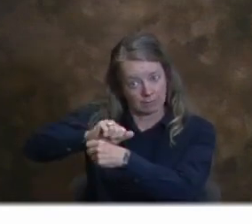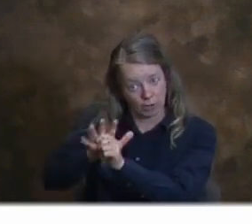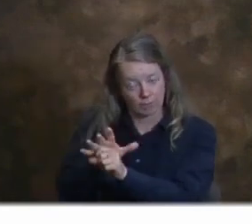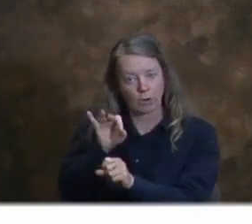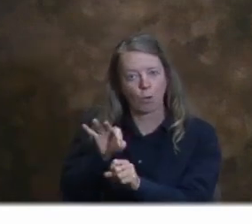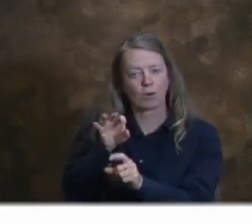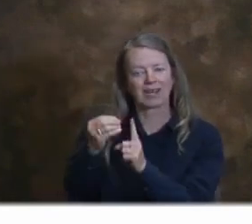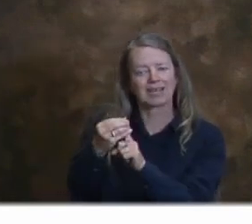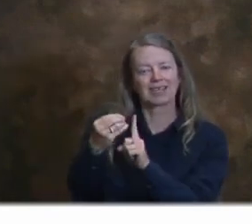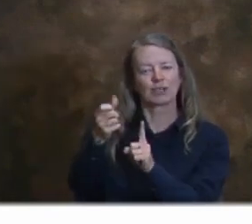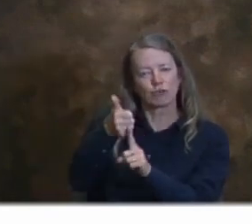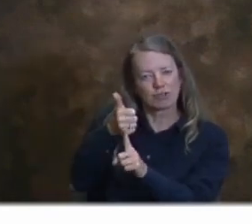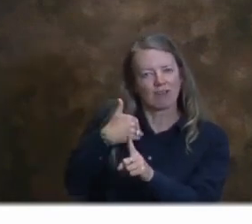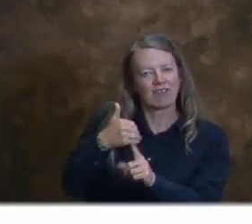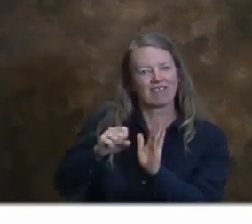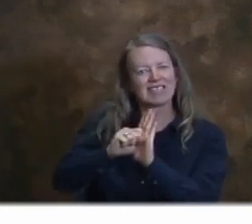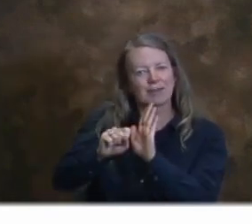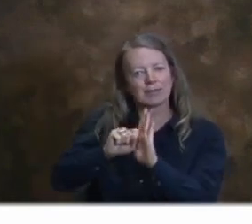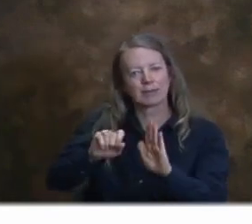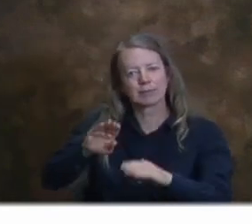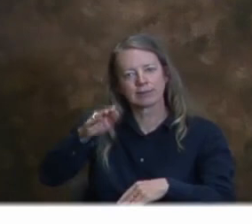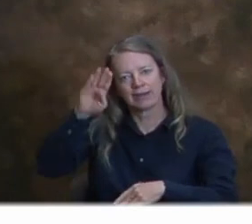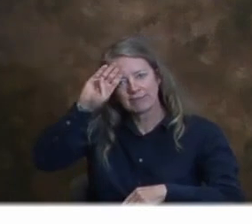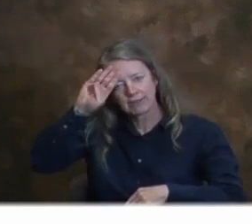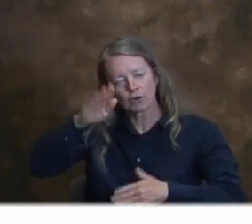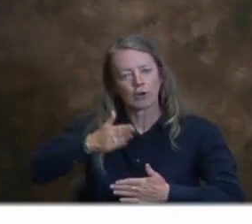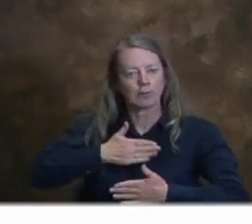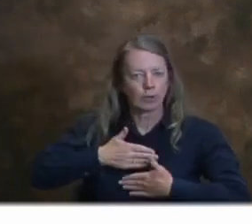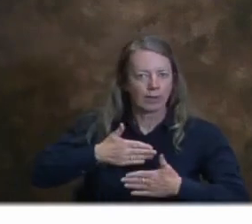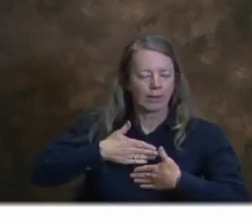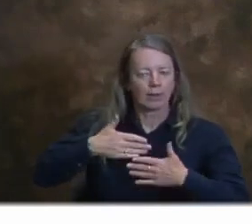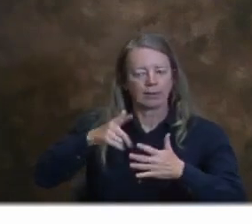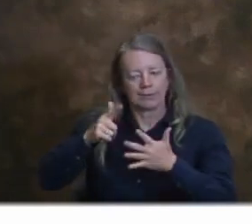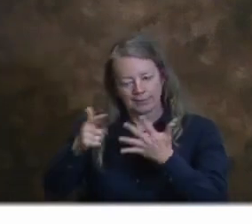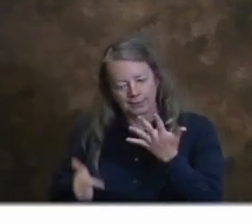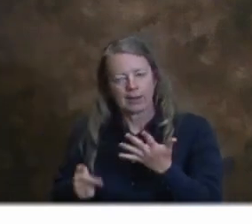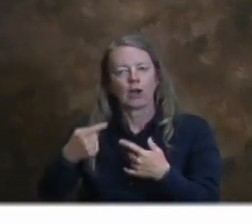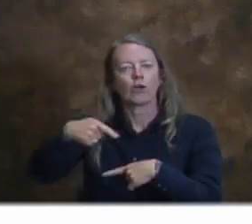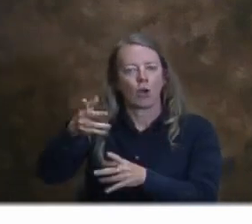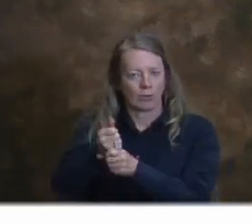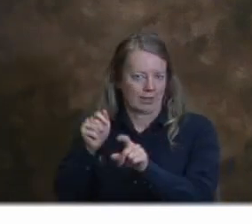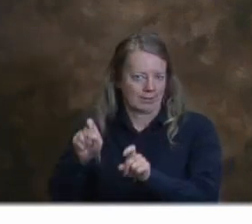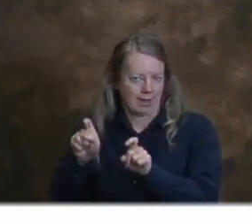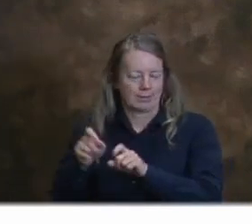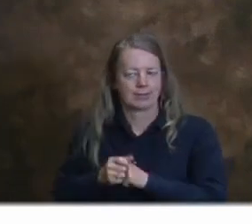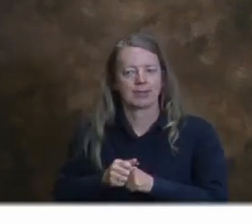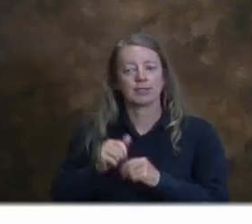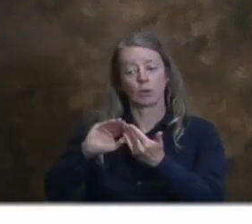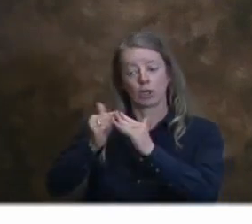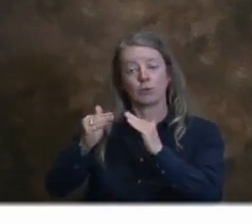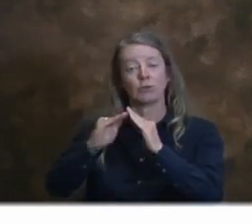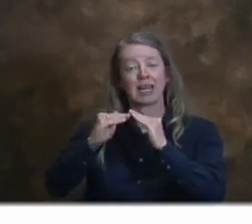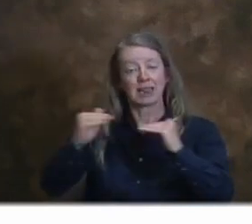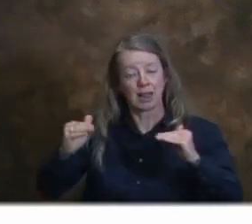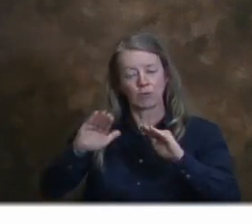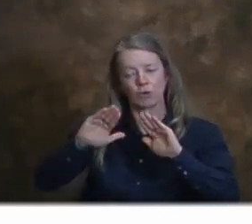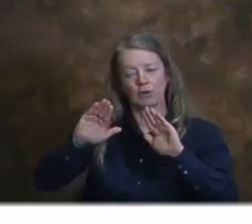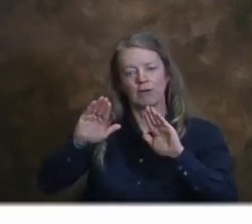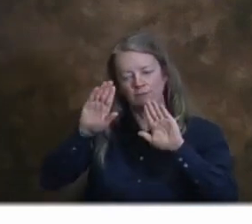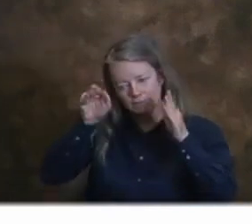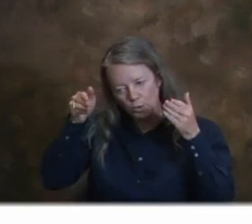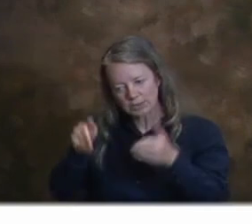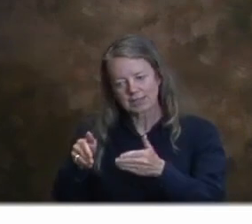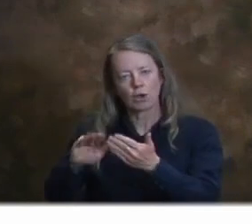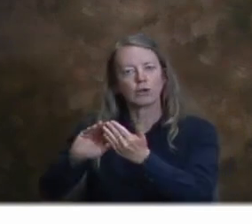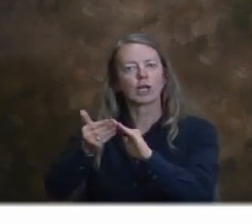vaccines. The community level tool puts emphasis on the burden of COVID-19 within a community by first looking at